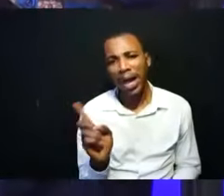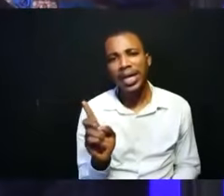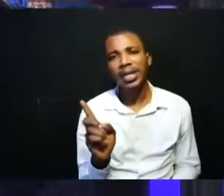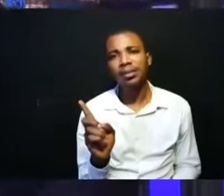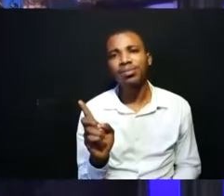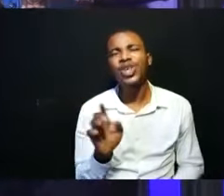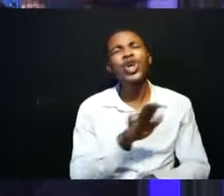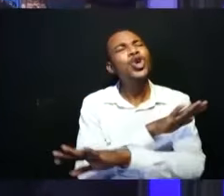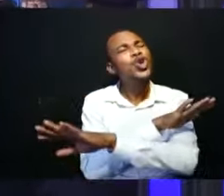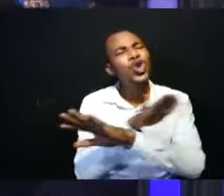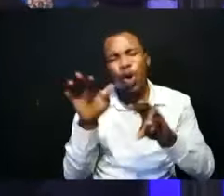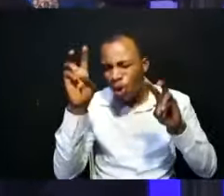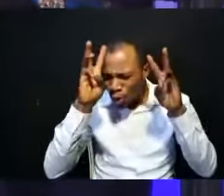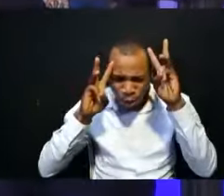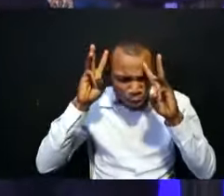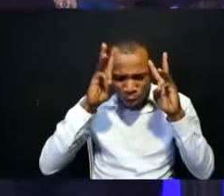wear? Do not worry,